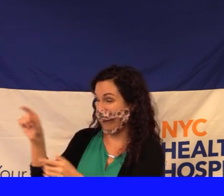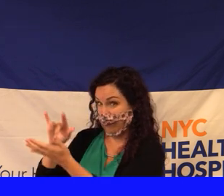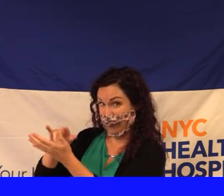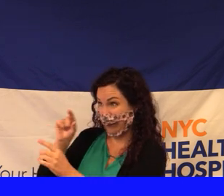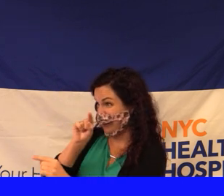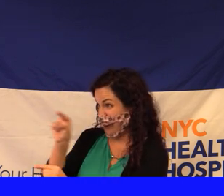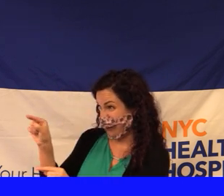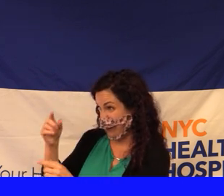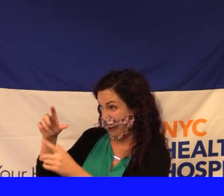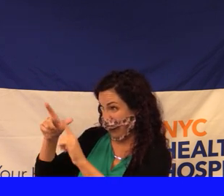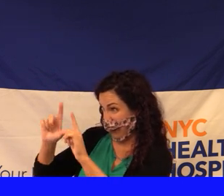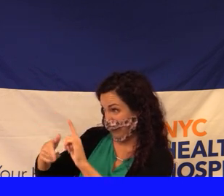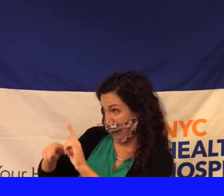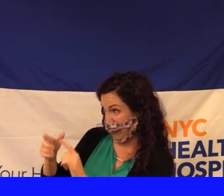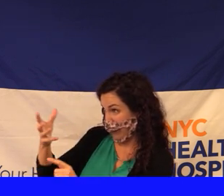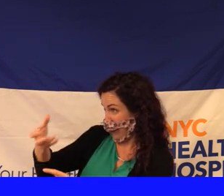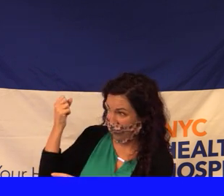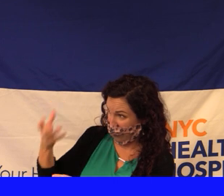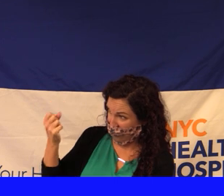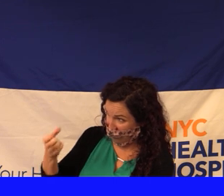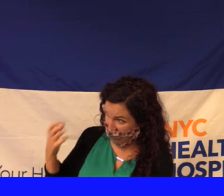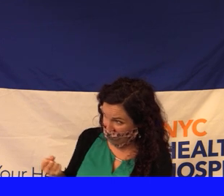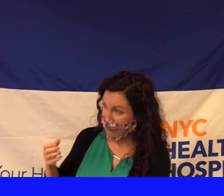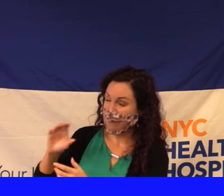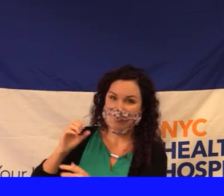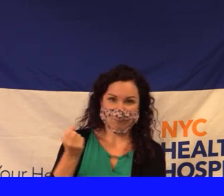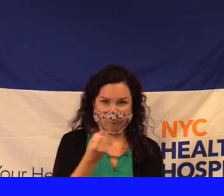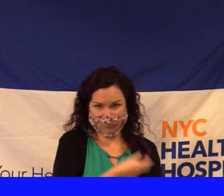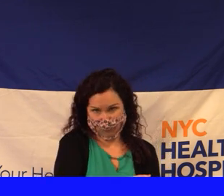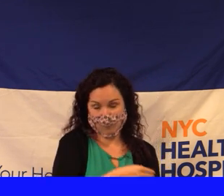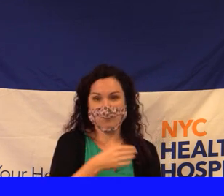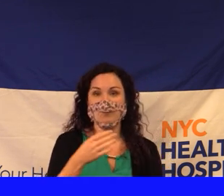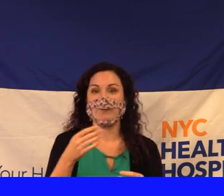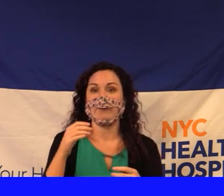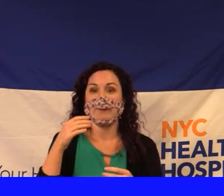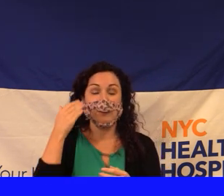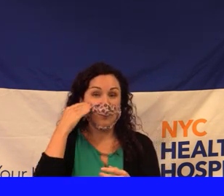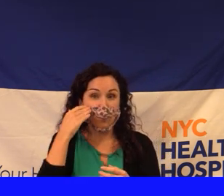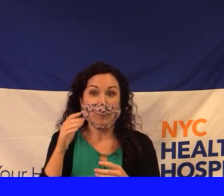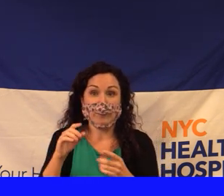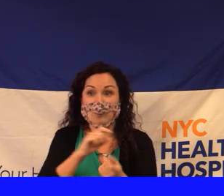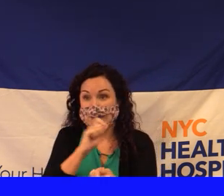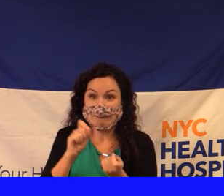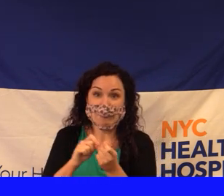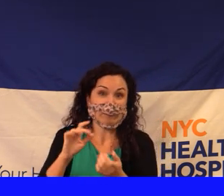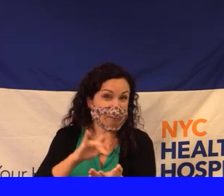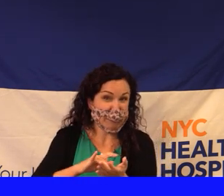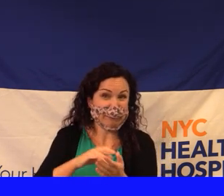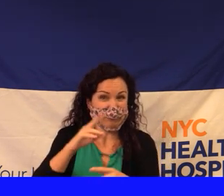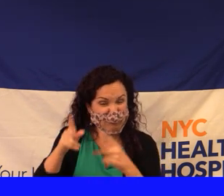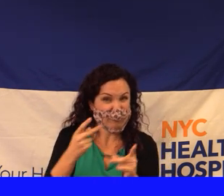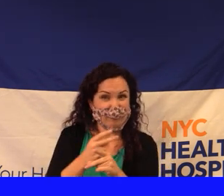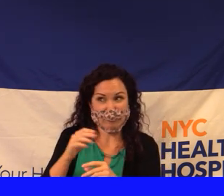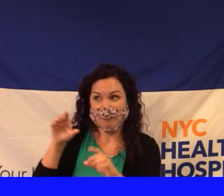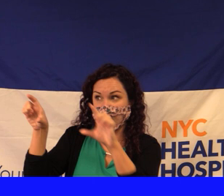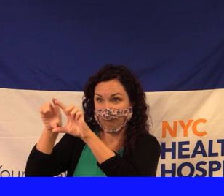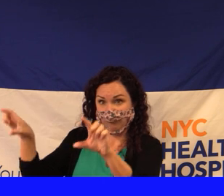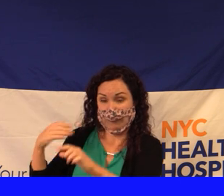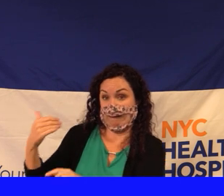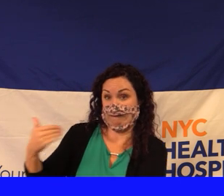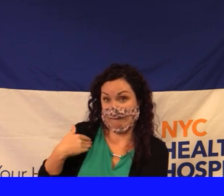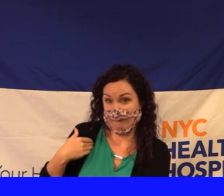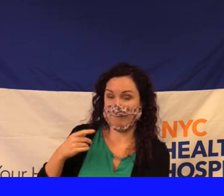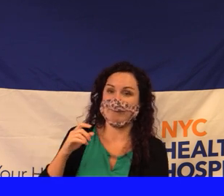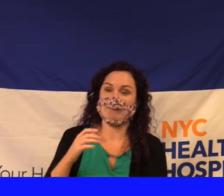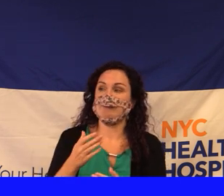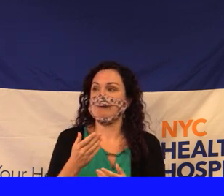shelves with the understanding of what's exactly on those shelves, when we need to pull it and send back to those manufacturers. To date, there